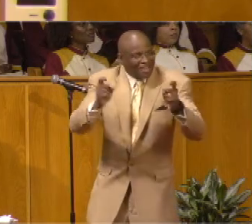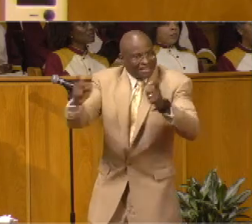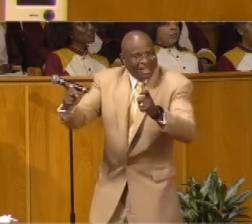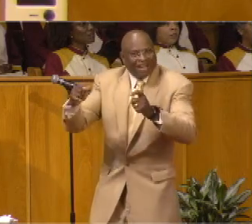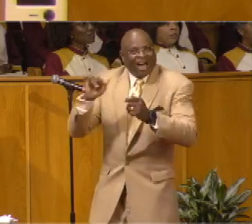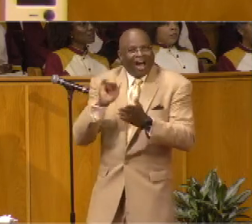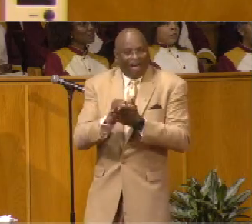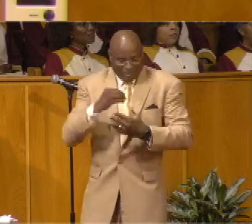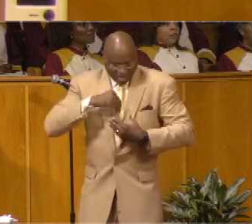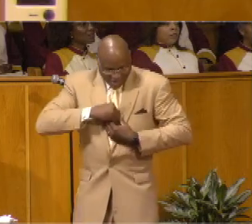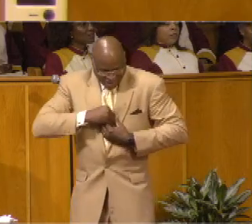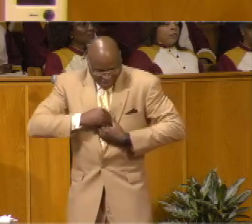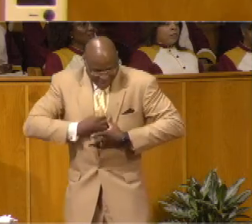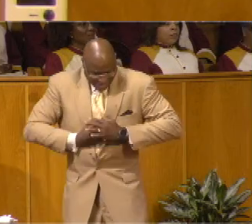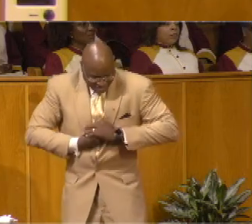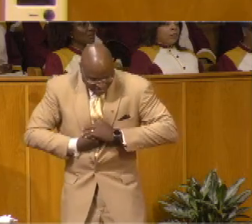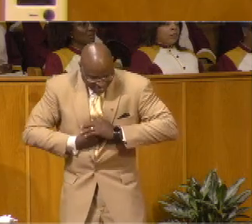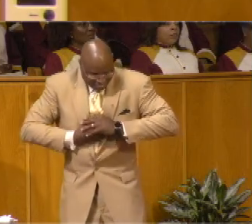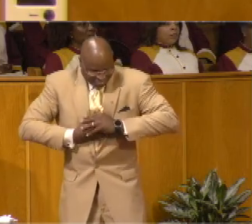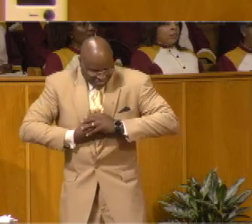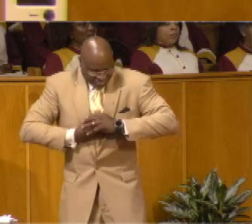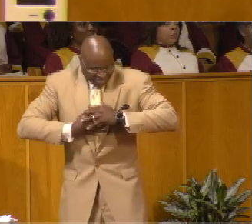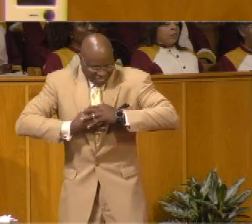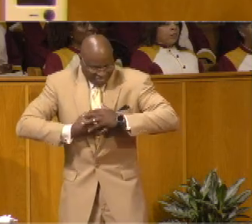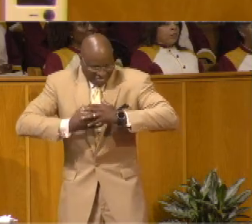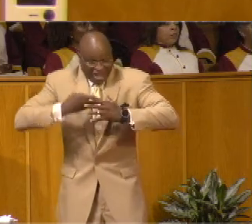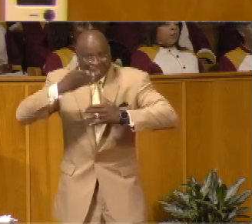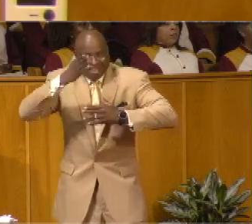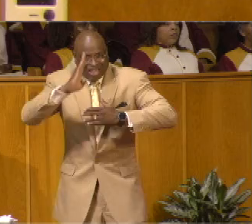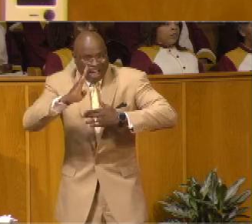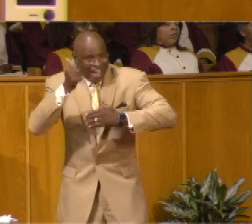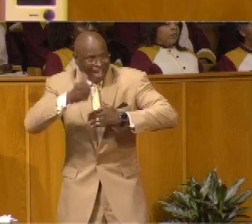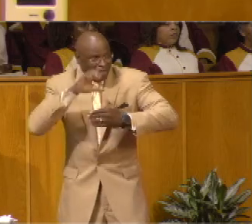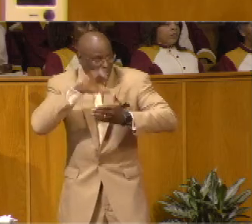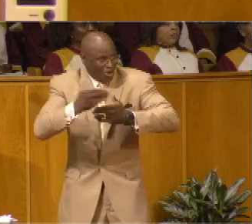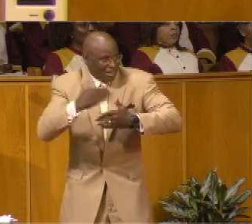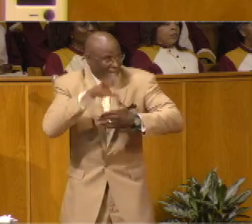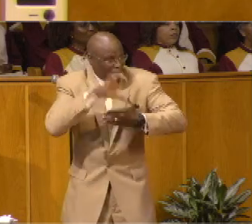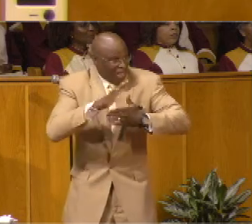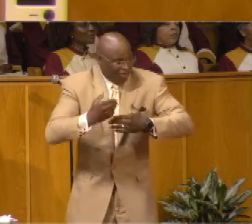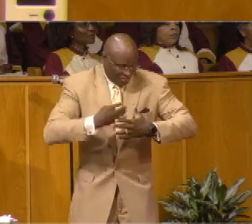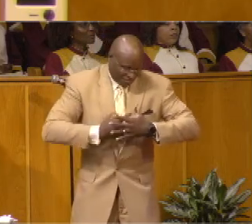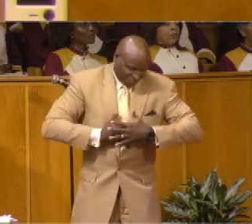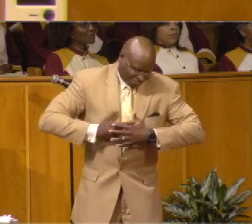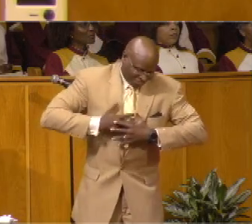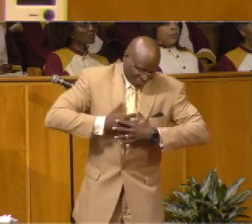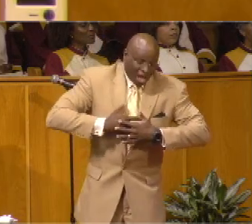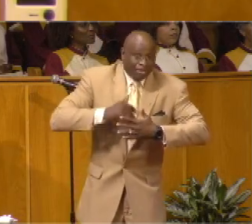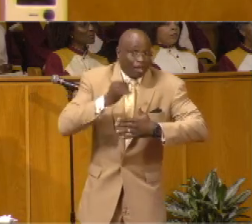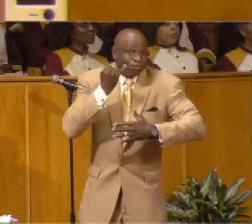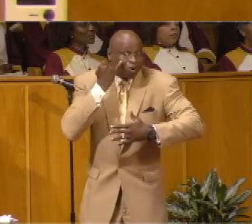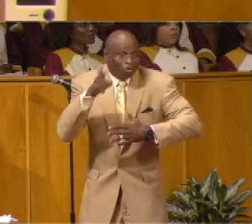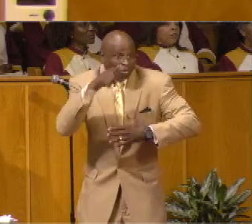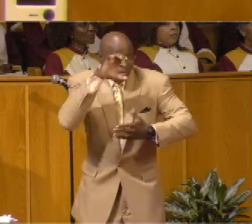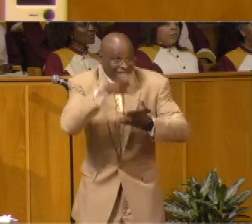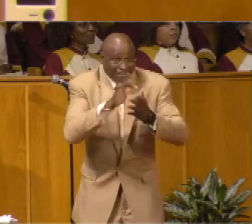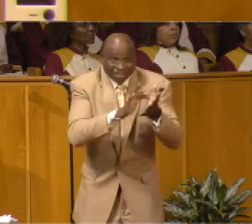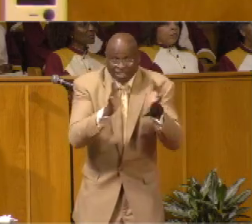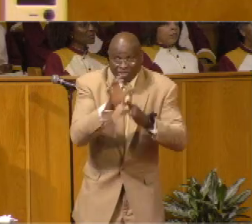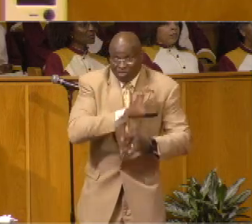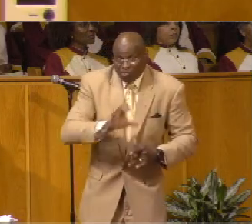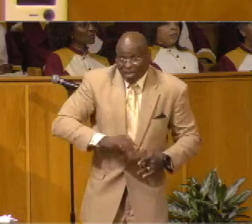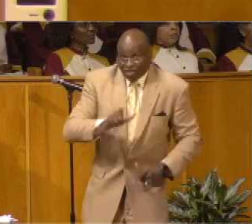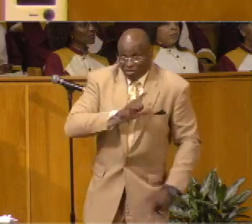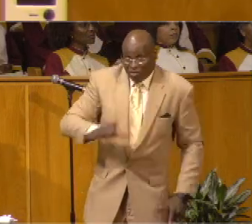the indwelling presence of God within every born-again believer. That if you believe Jesus Christ